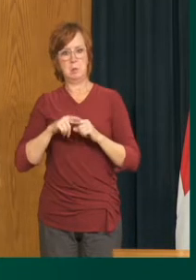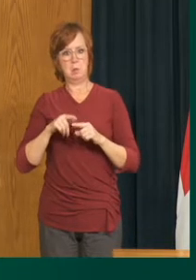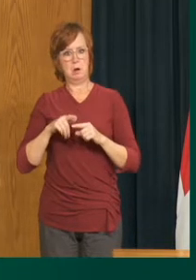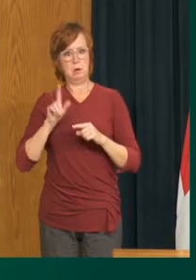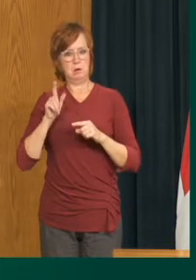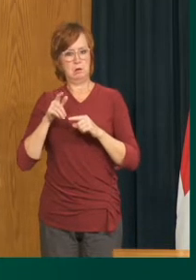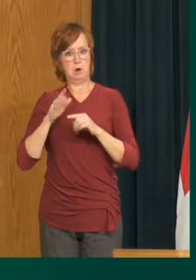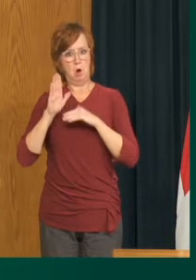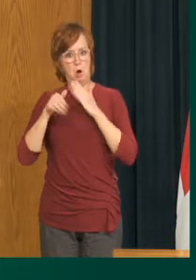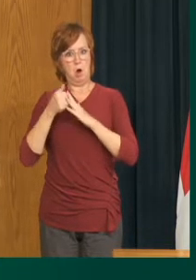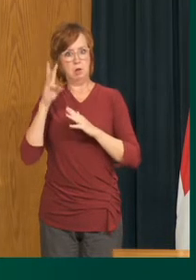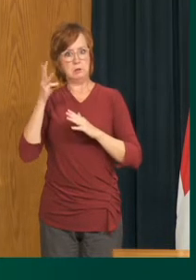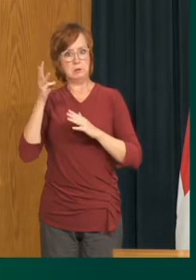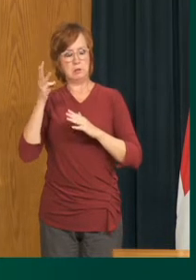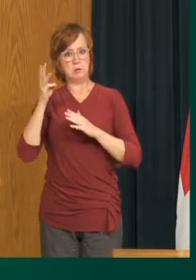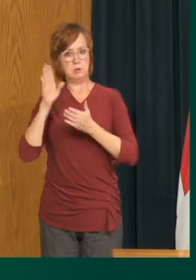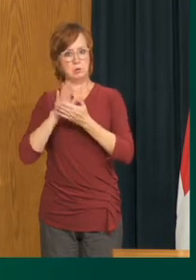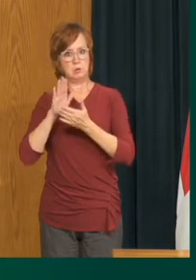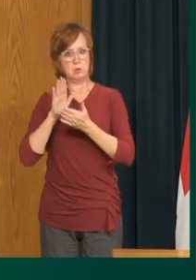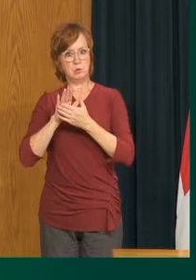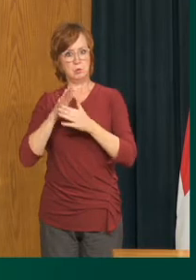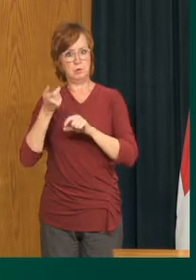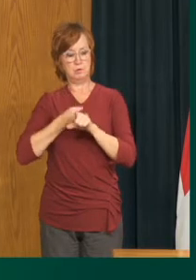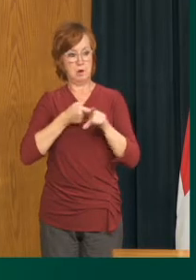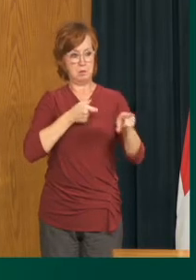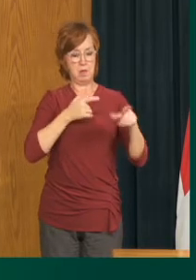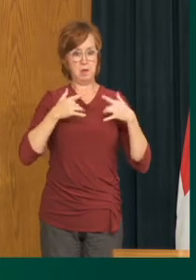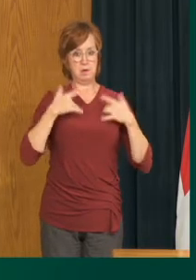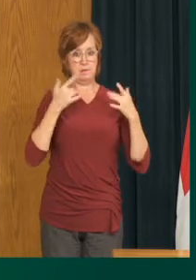case each. But again, going forwards, I think